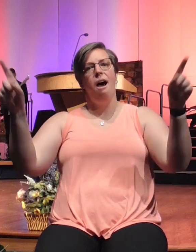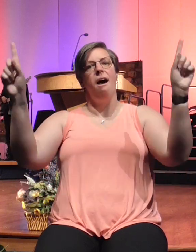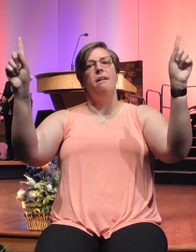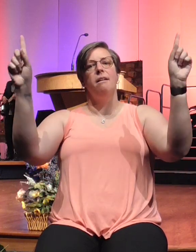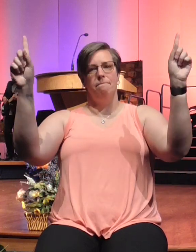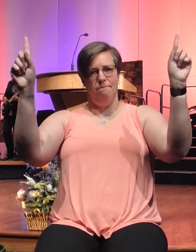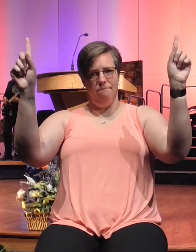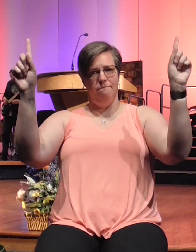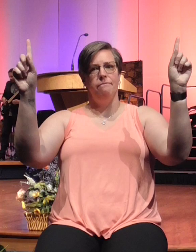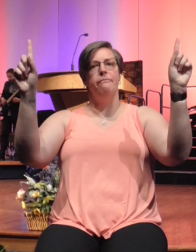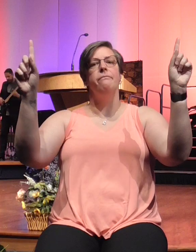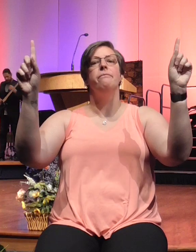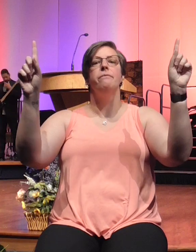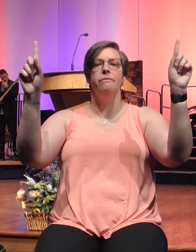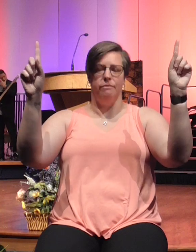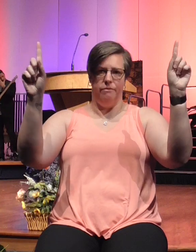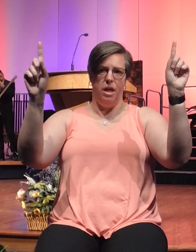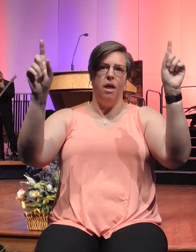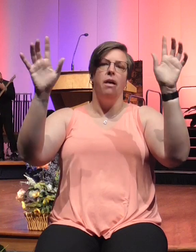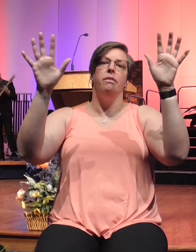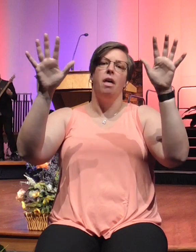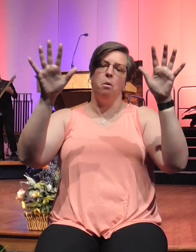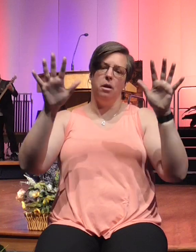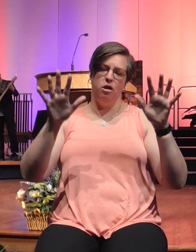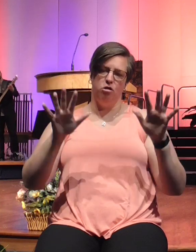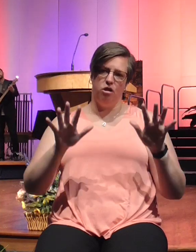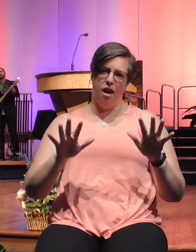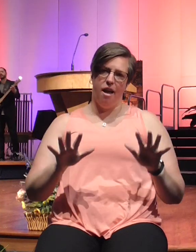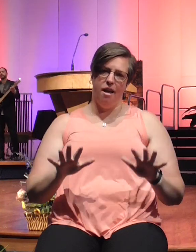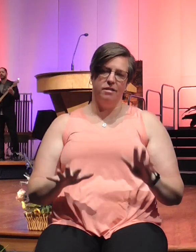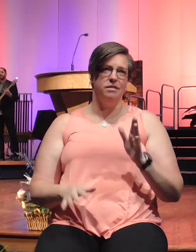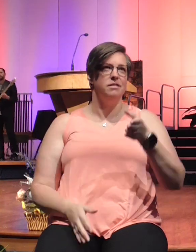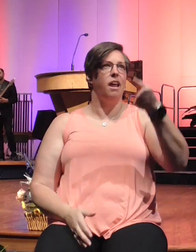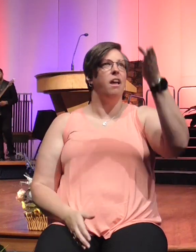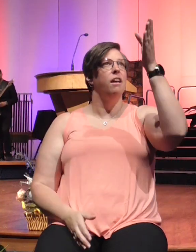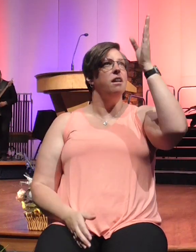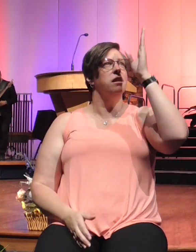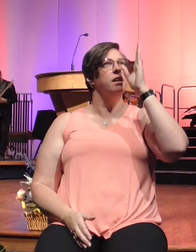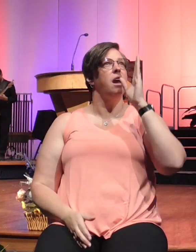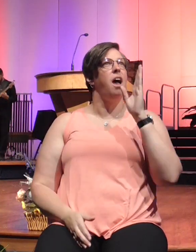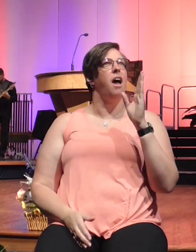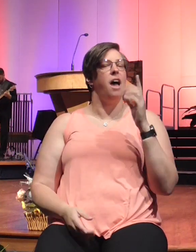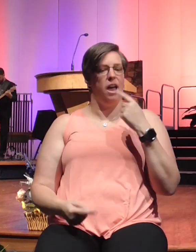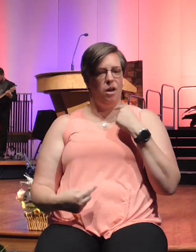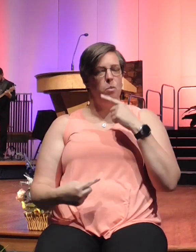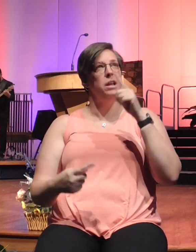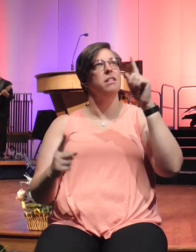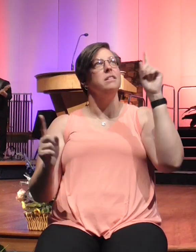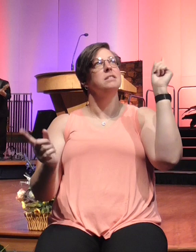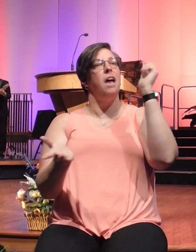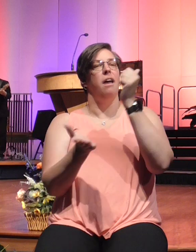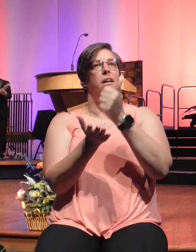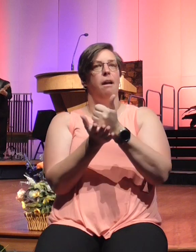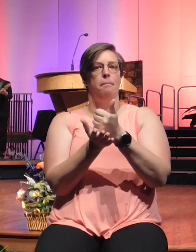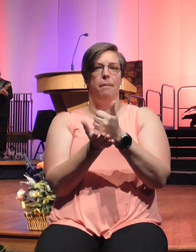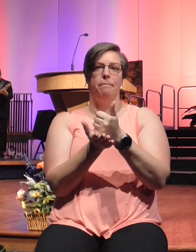we rest in God and say